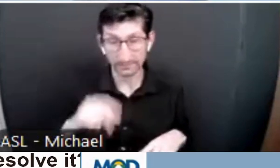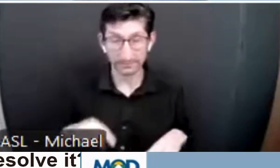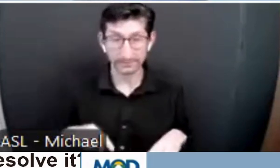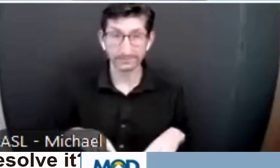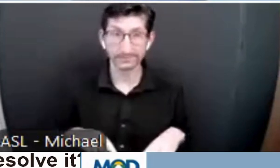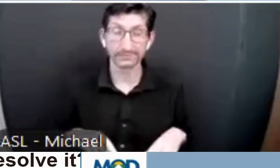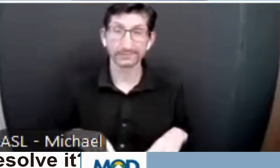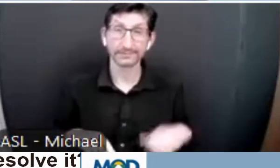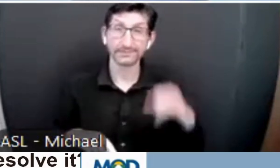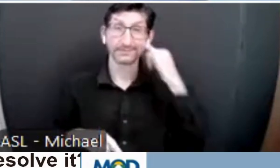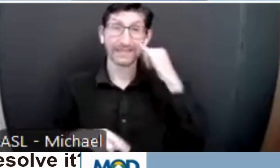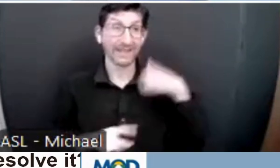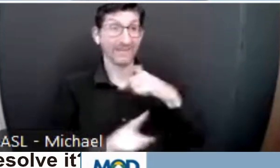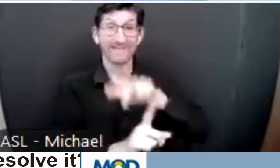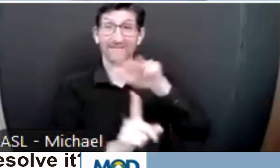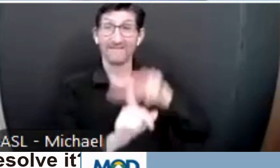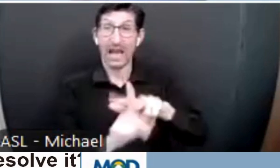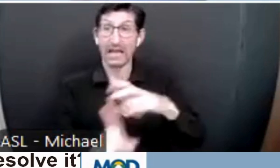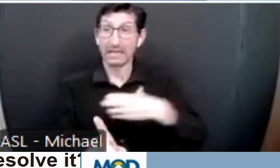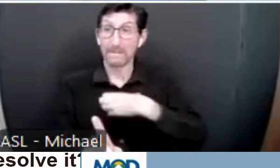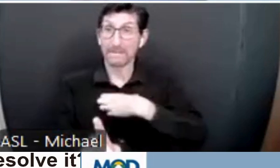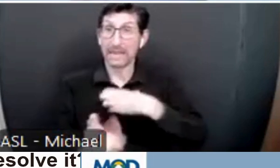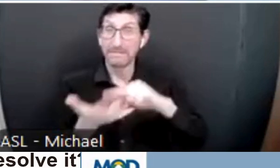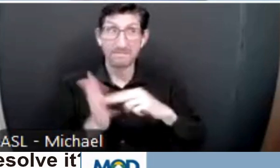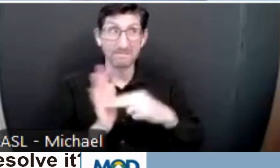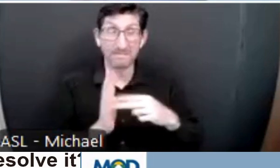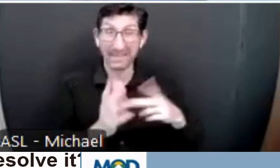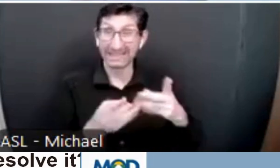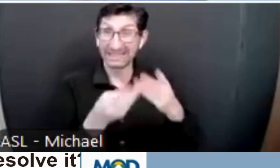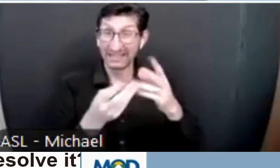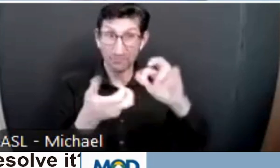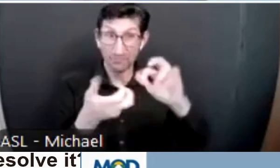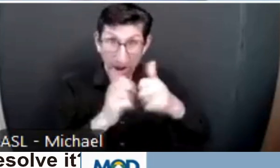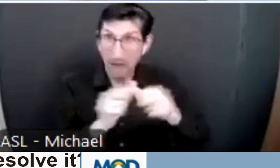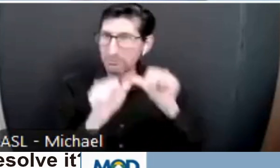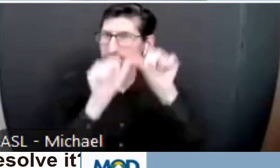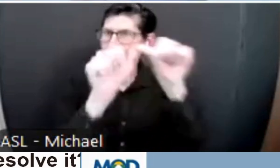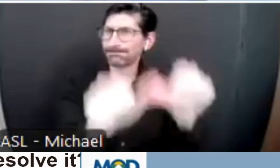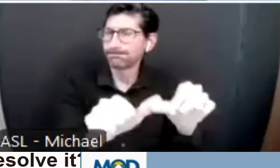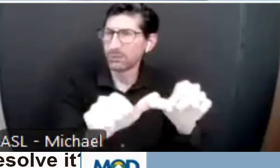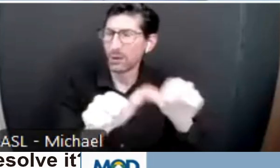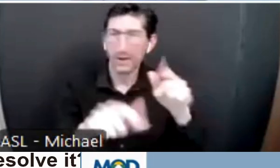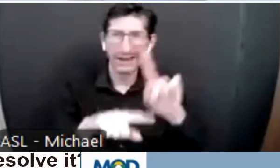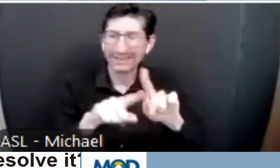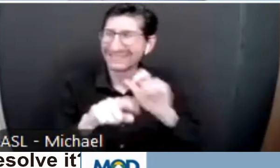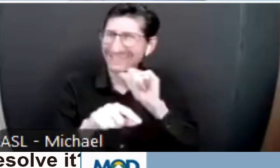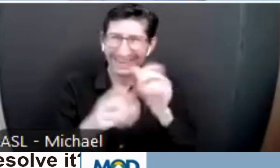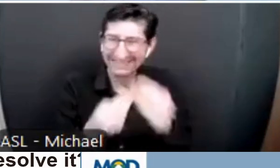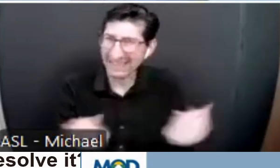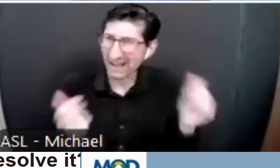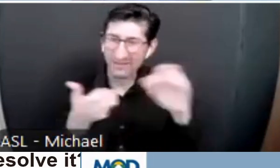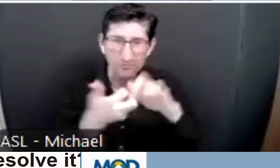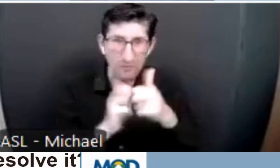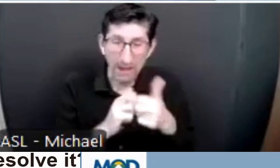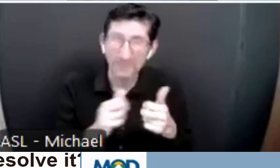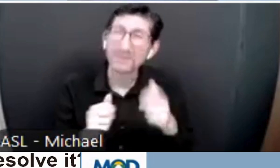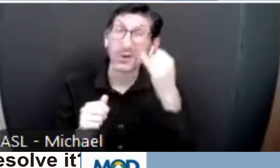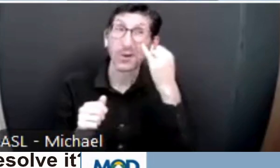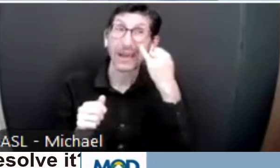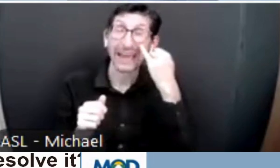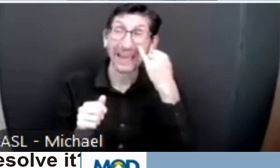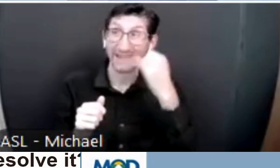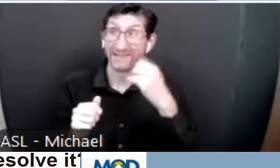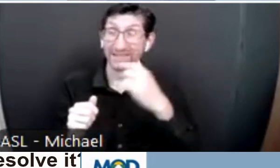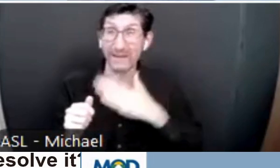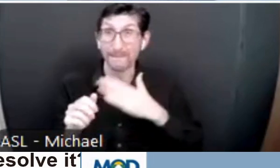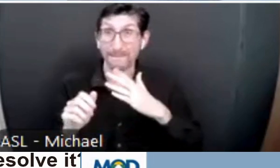resolve an issue in real time, you should know that if it is successful,